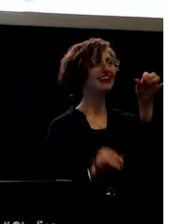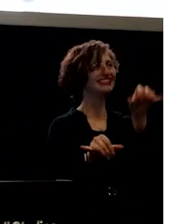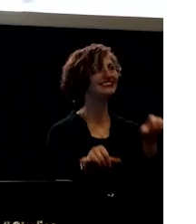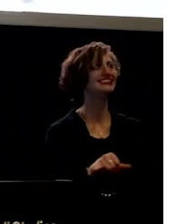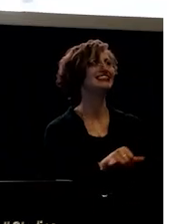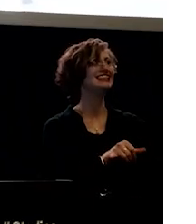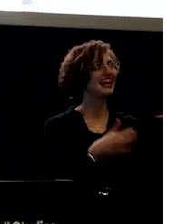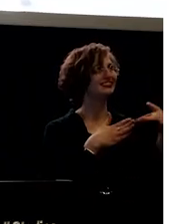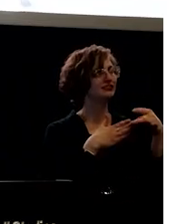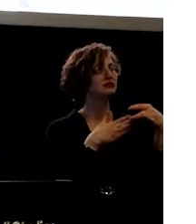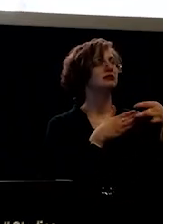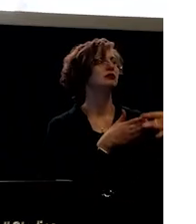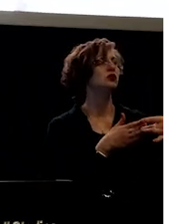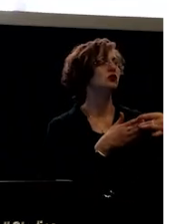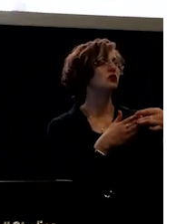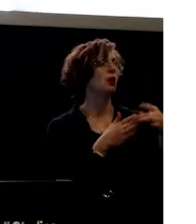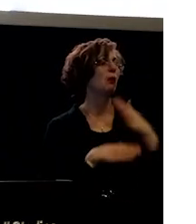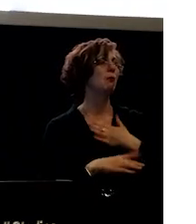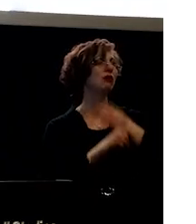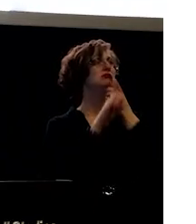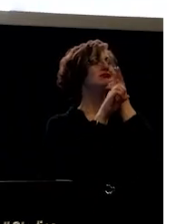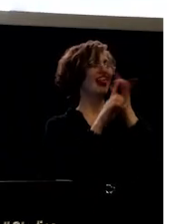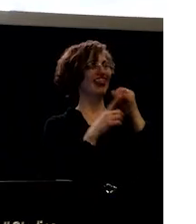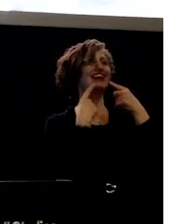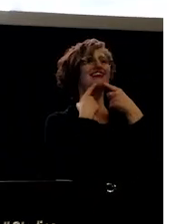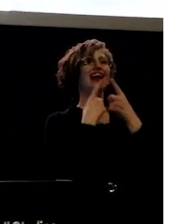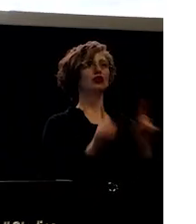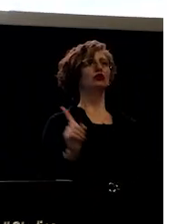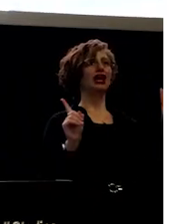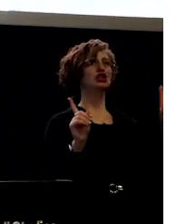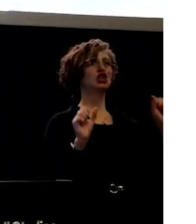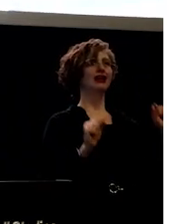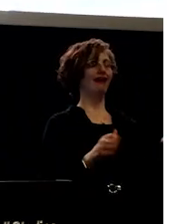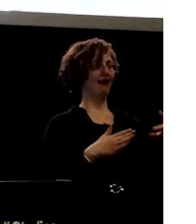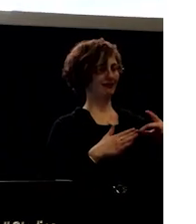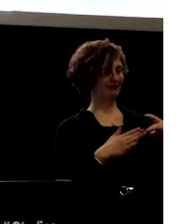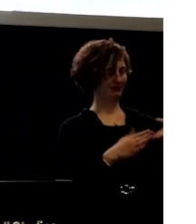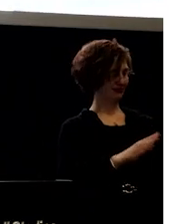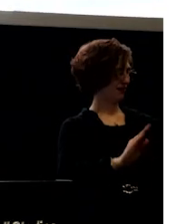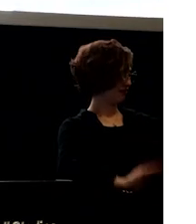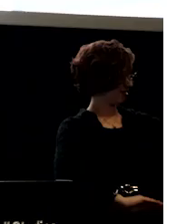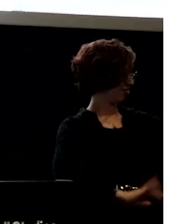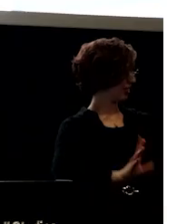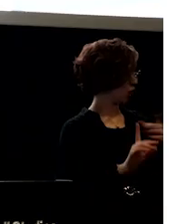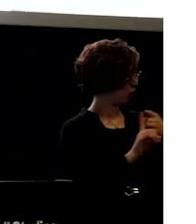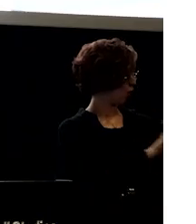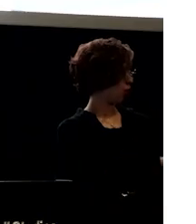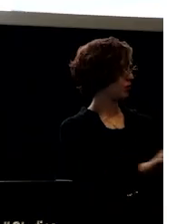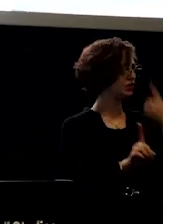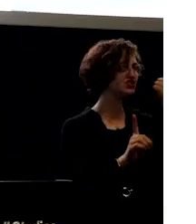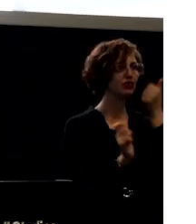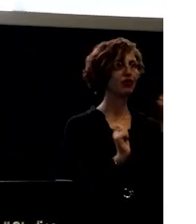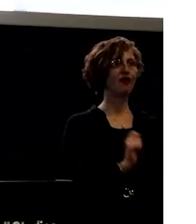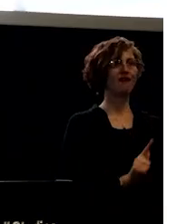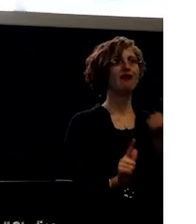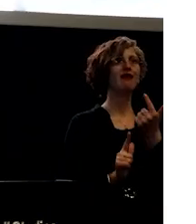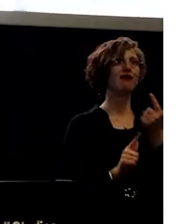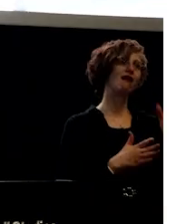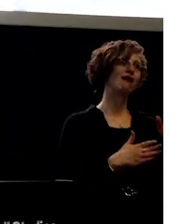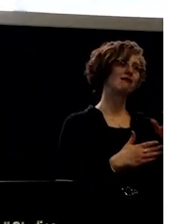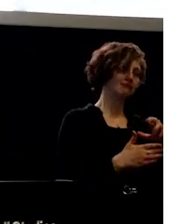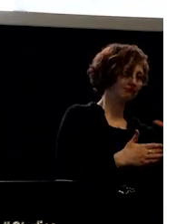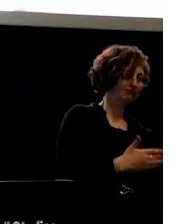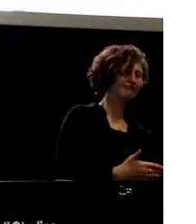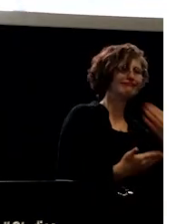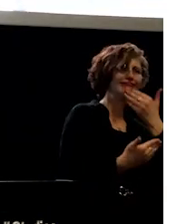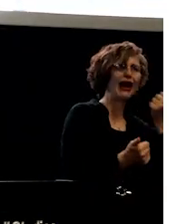that this declaration can serve as a foundation to bring clarity, alignment, and better outcomes for both students and